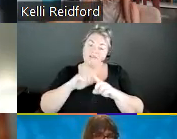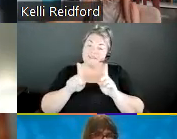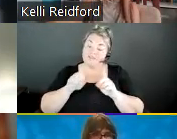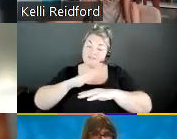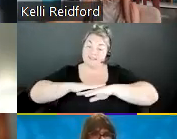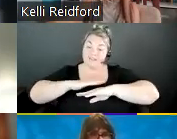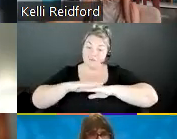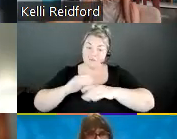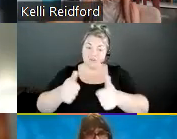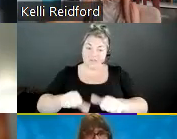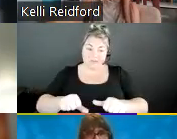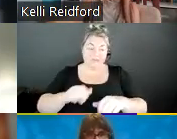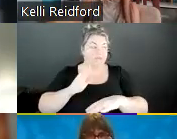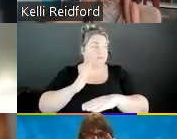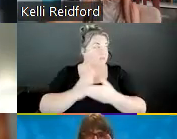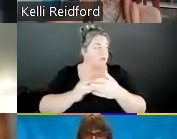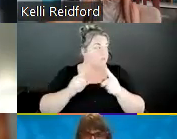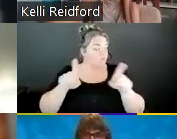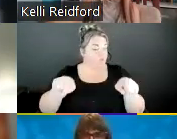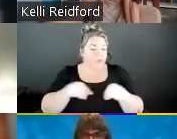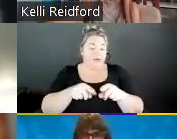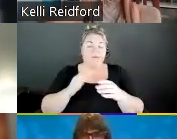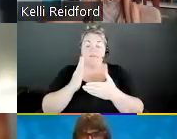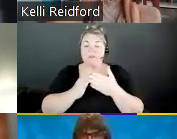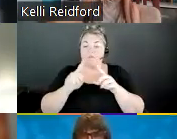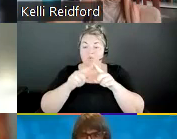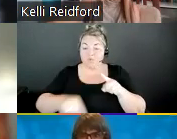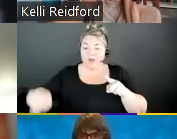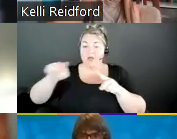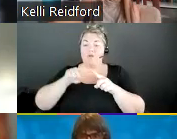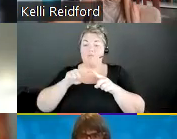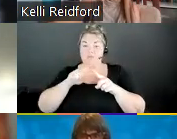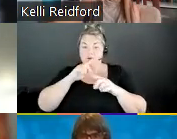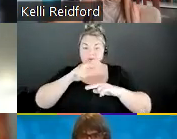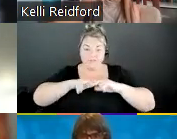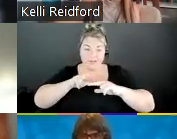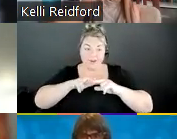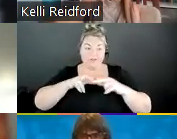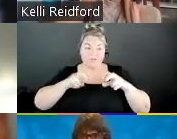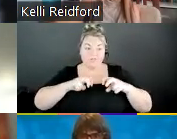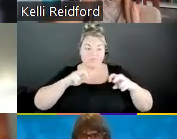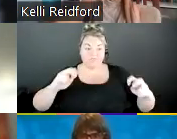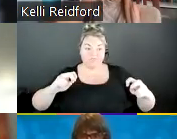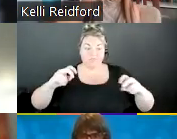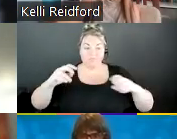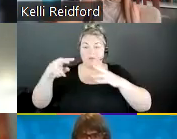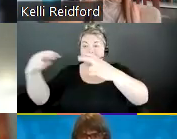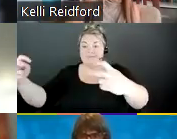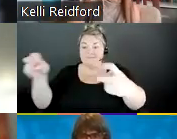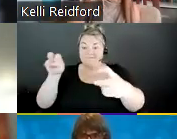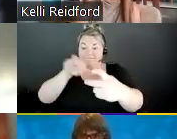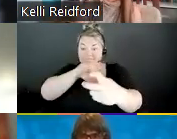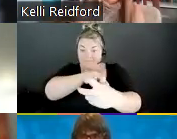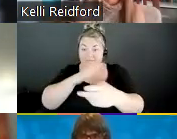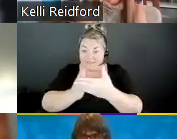table shapes. Some of them are square, some of them are round. There's chairs close in. There's 1 or 2 chairs at some tables,